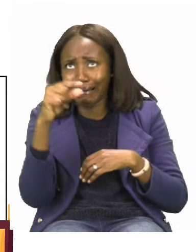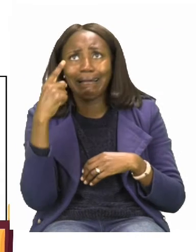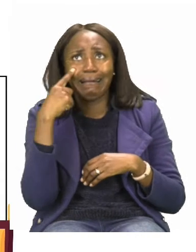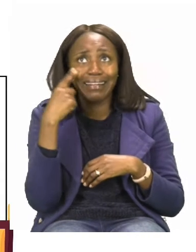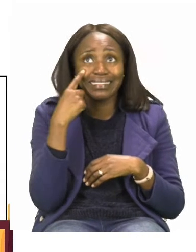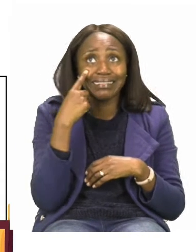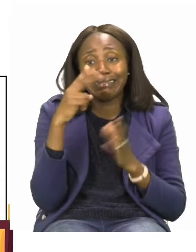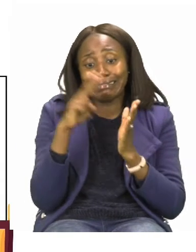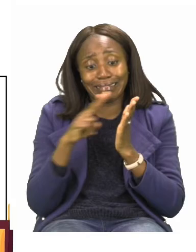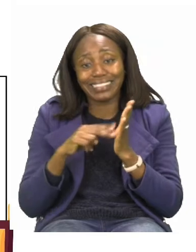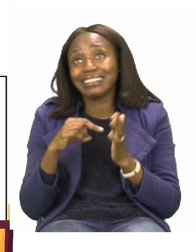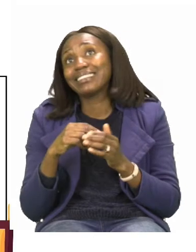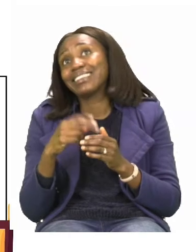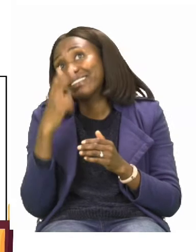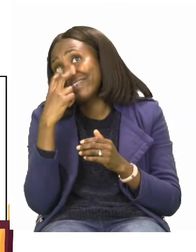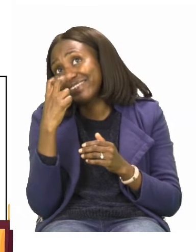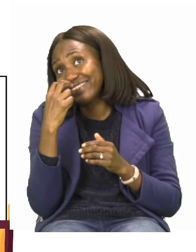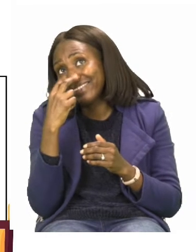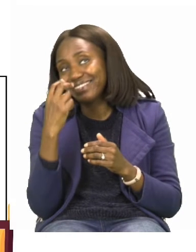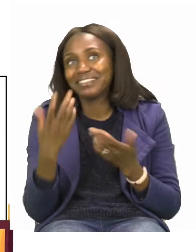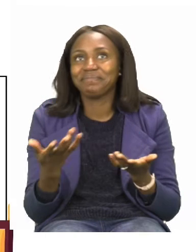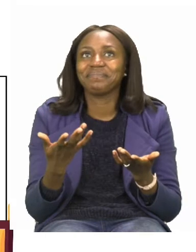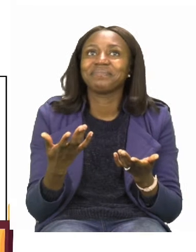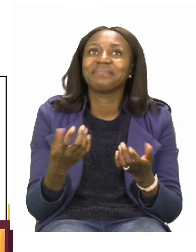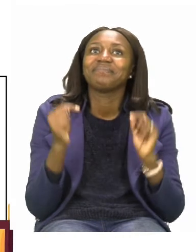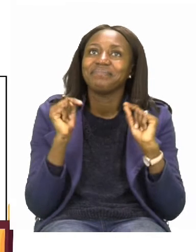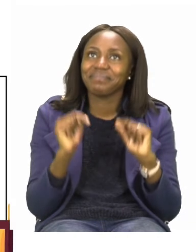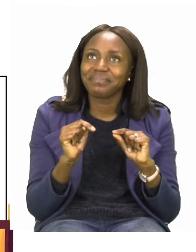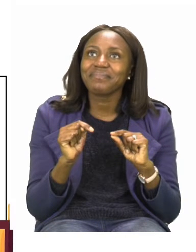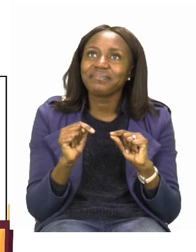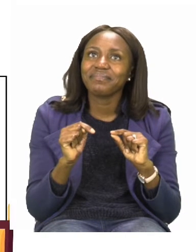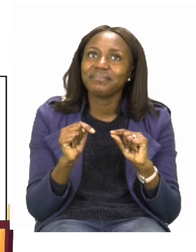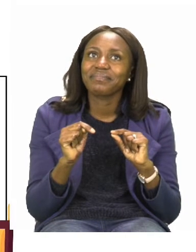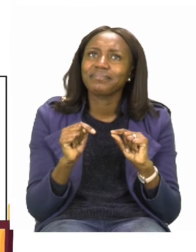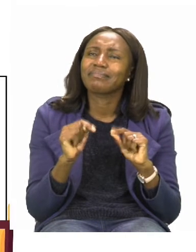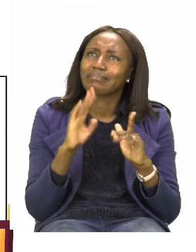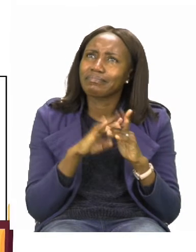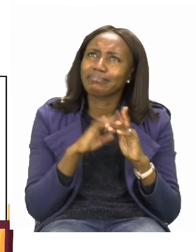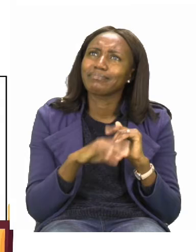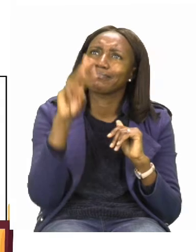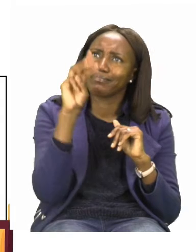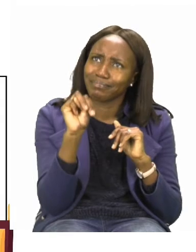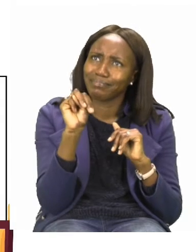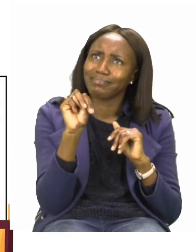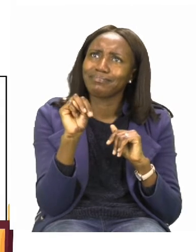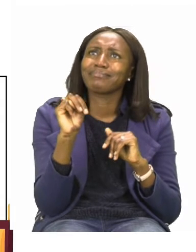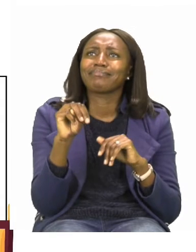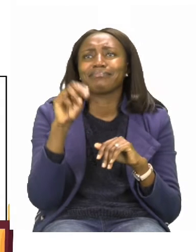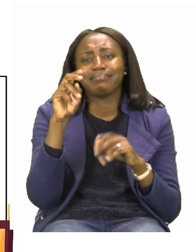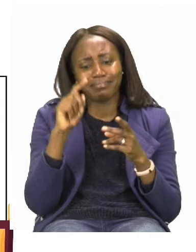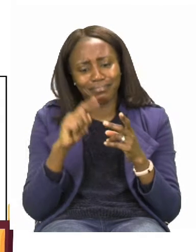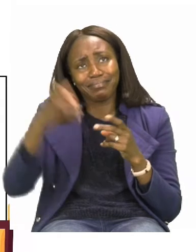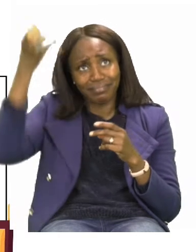fun to read. So, now that we are done and we know that it's all about Ming and the King, let's read